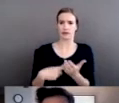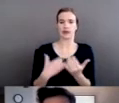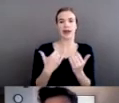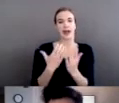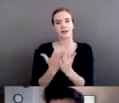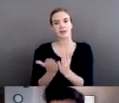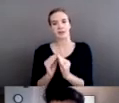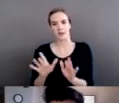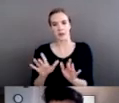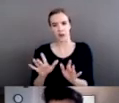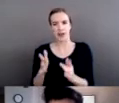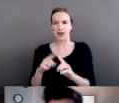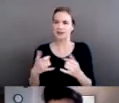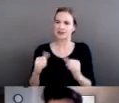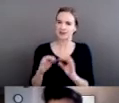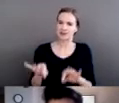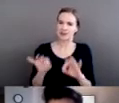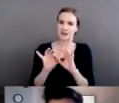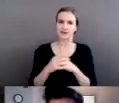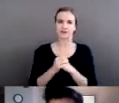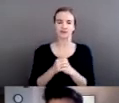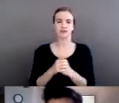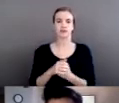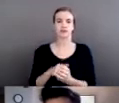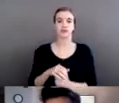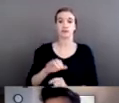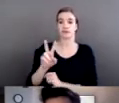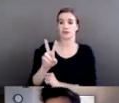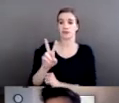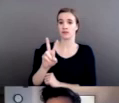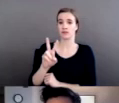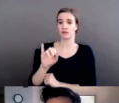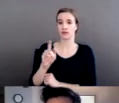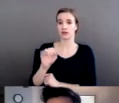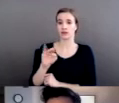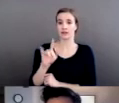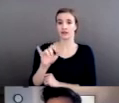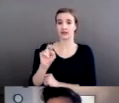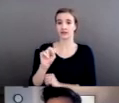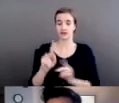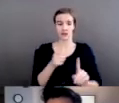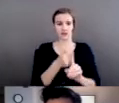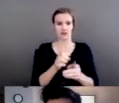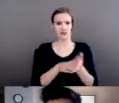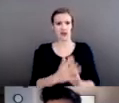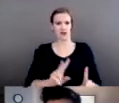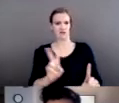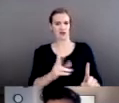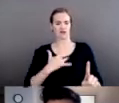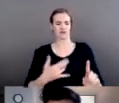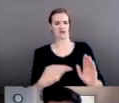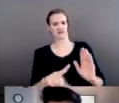the stigma of victimization. There is this stigma that comes when you are labeled